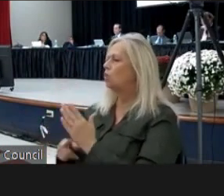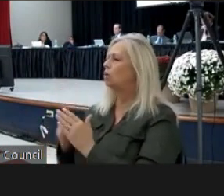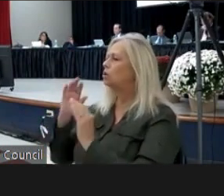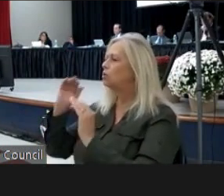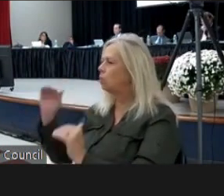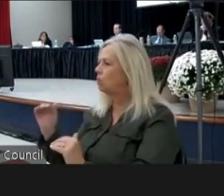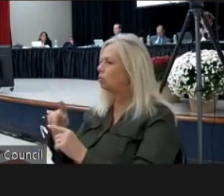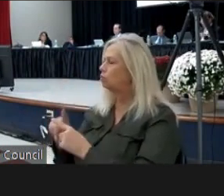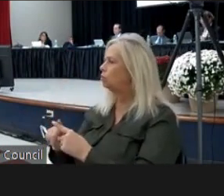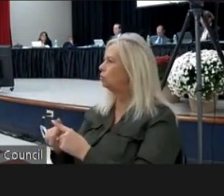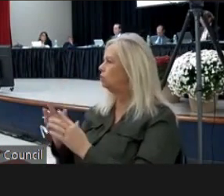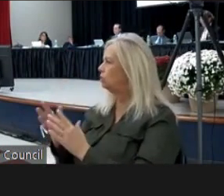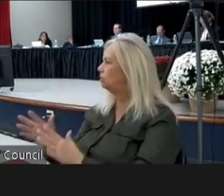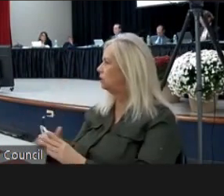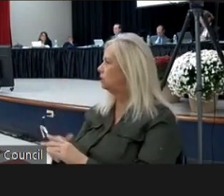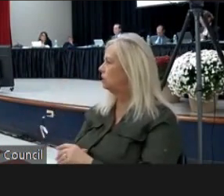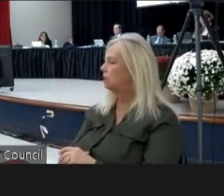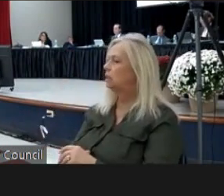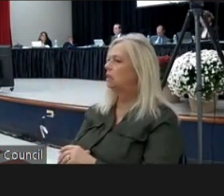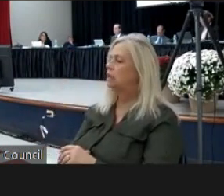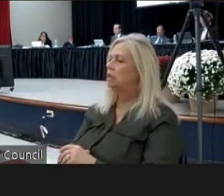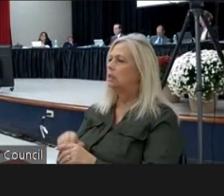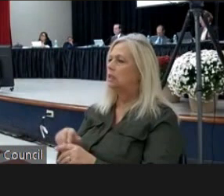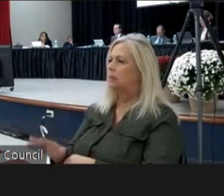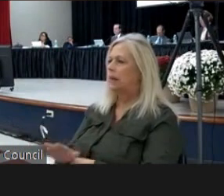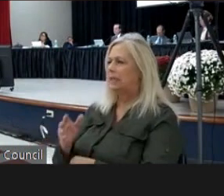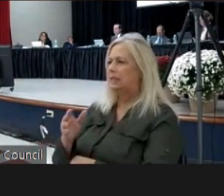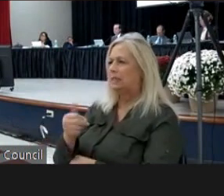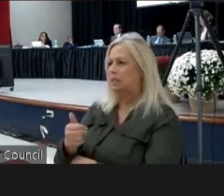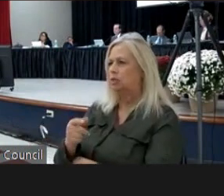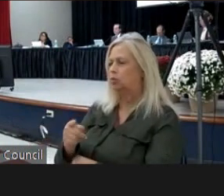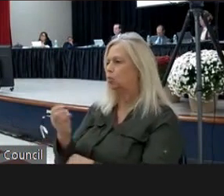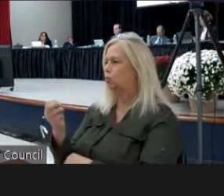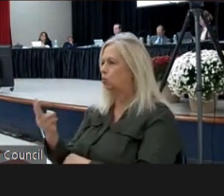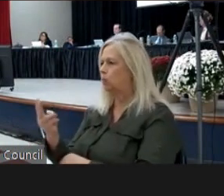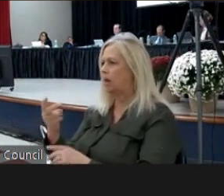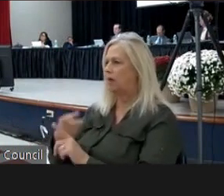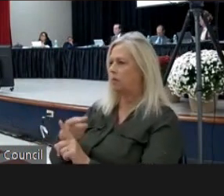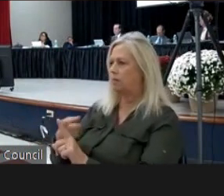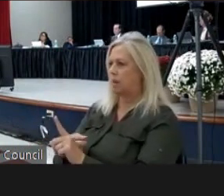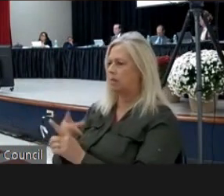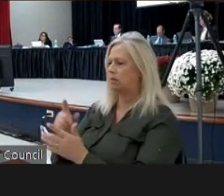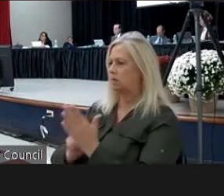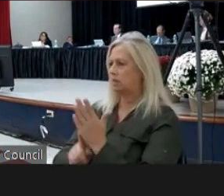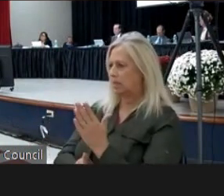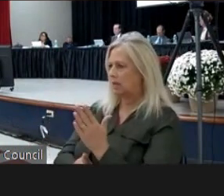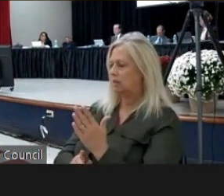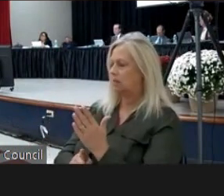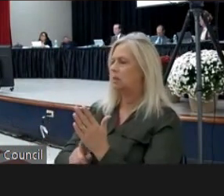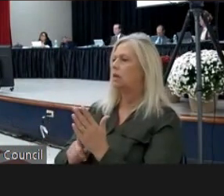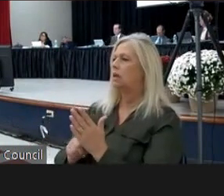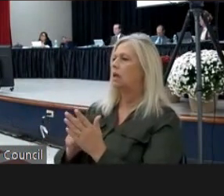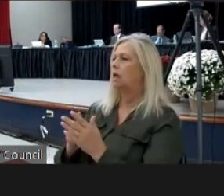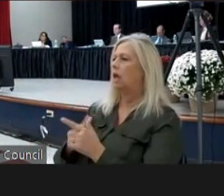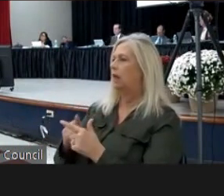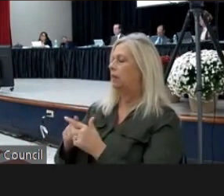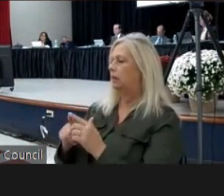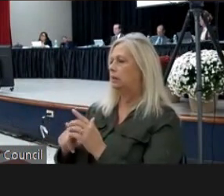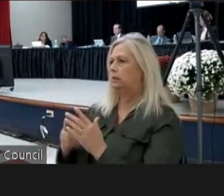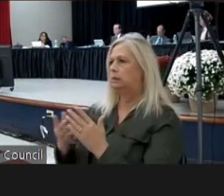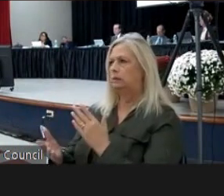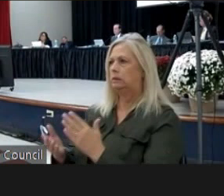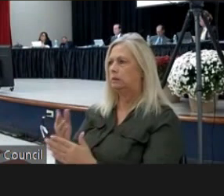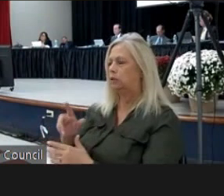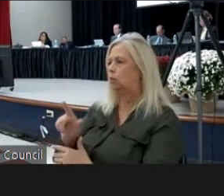done? It's about a 10 to 12 month design and permitting process. And then it's upwards of about 24 months to